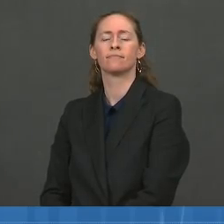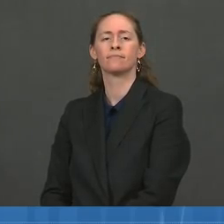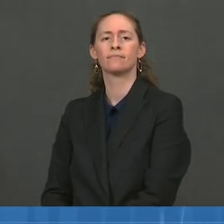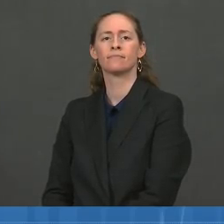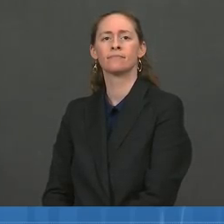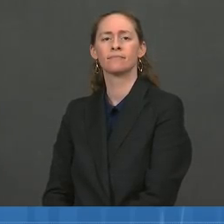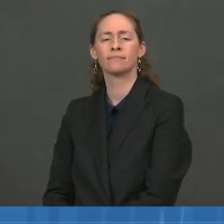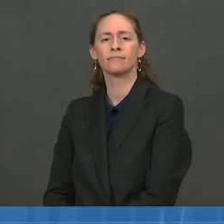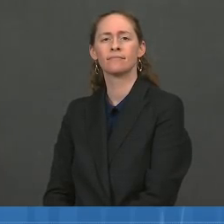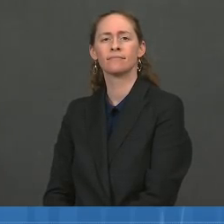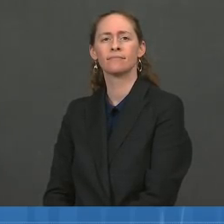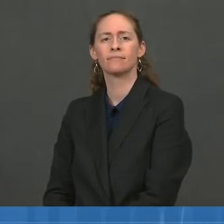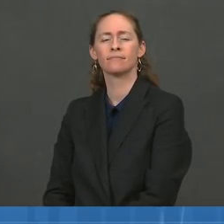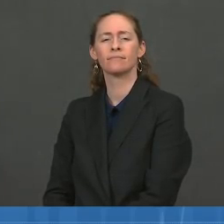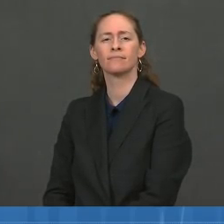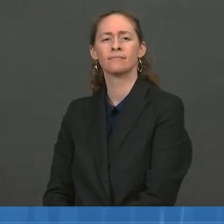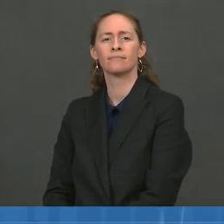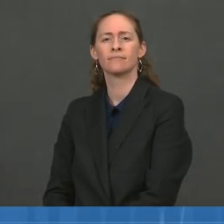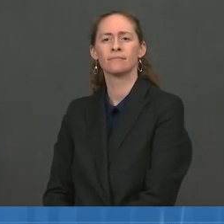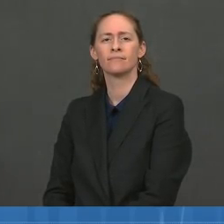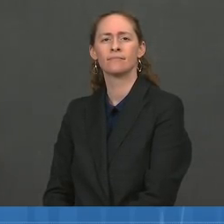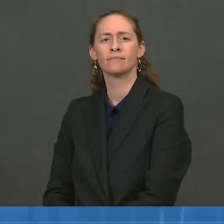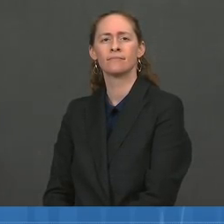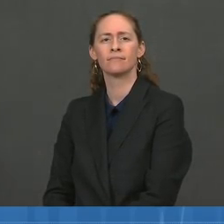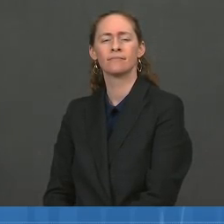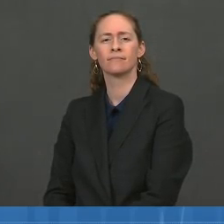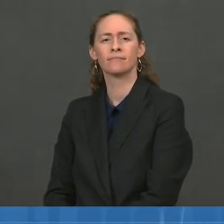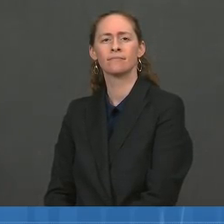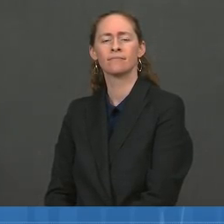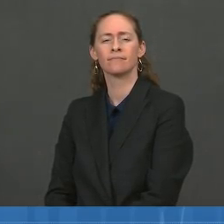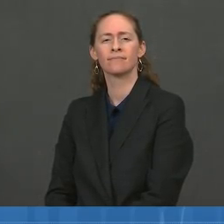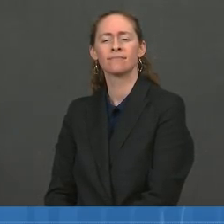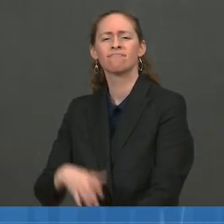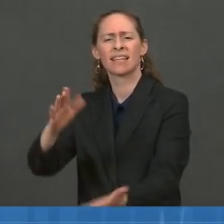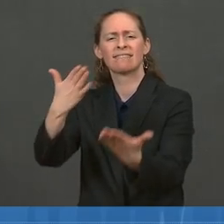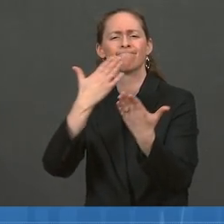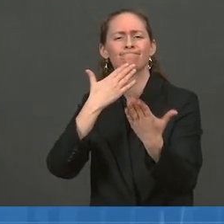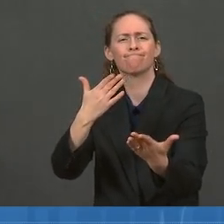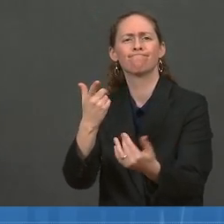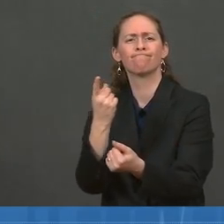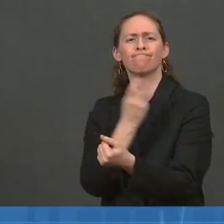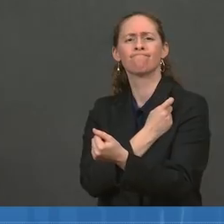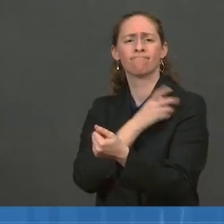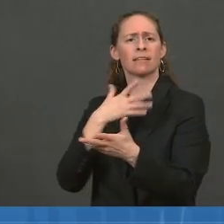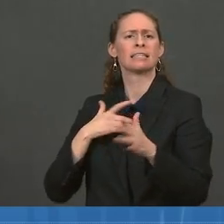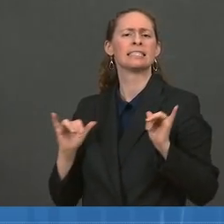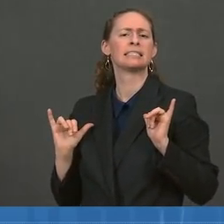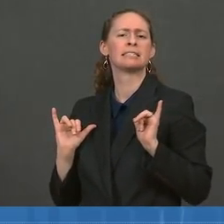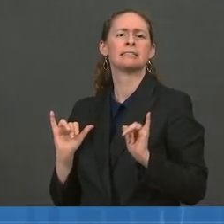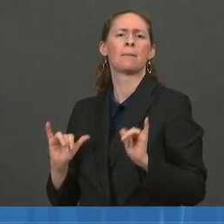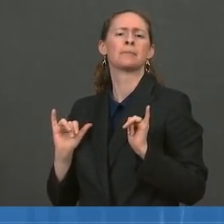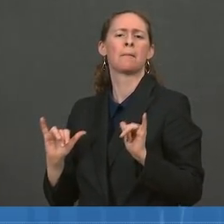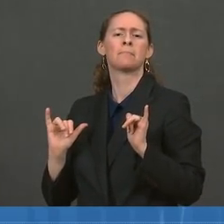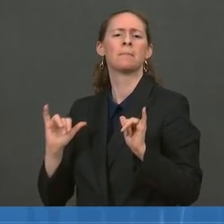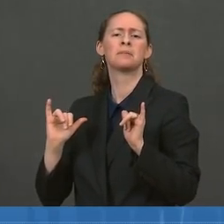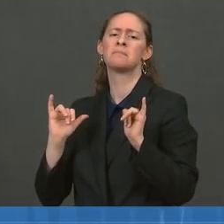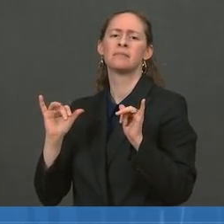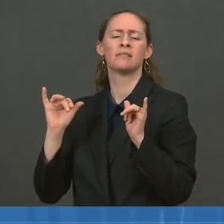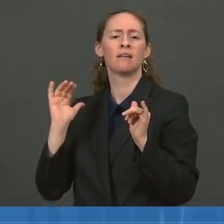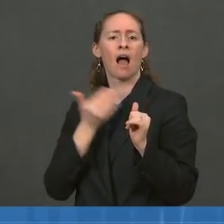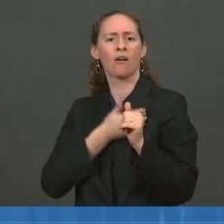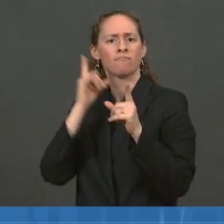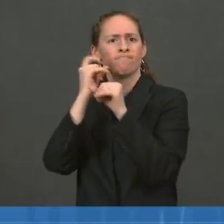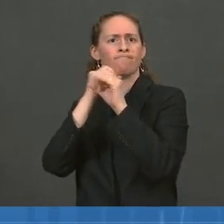changed. That's, after your second dose of the Pfizer or Moderna vaccines, after your single dose of the Johnson & Johnson vaccines, we